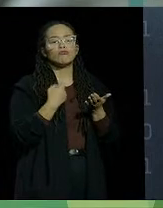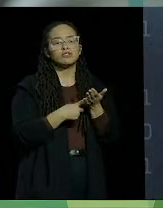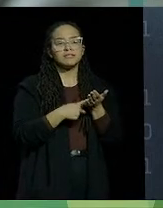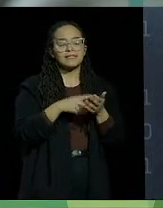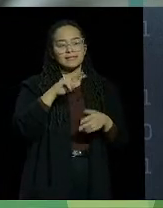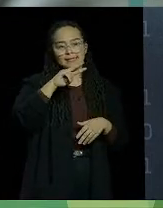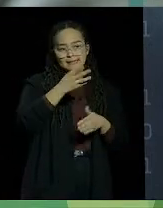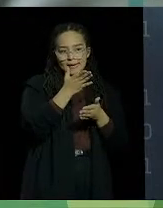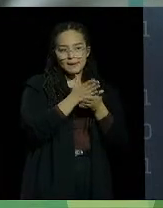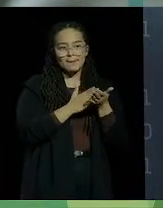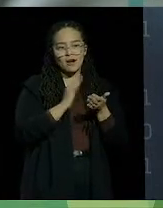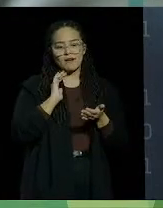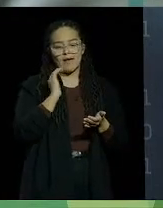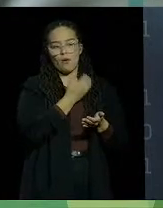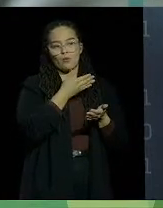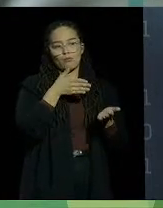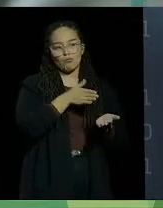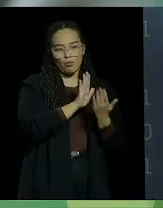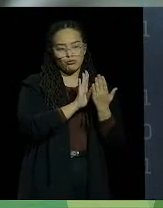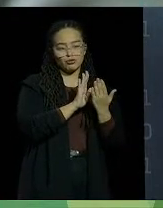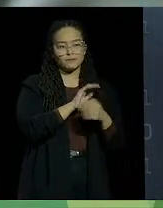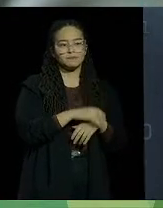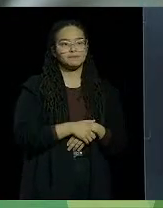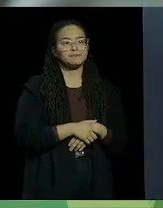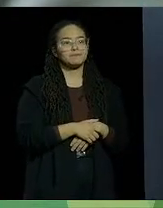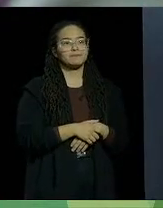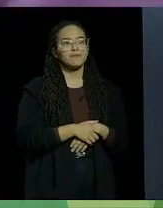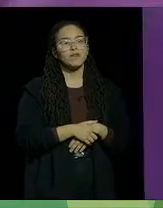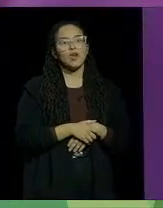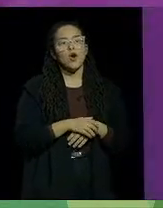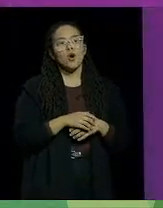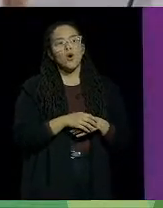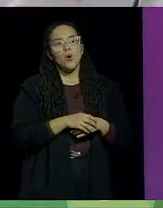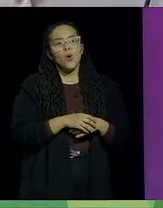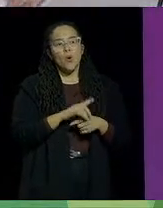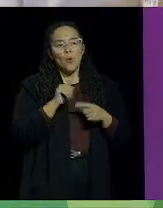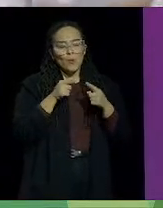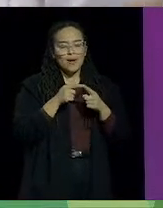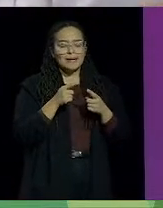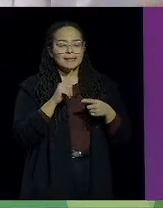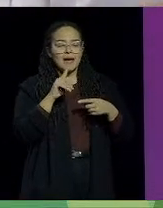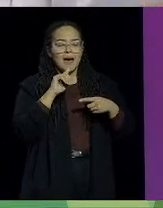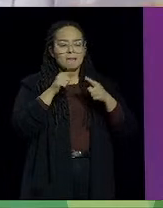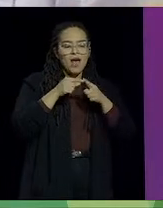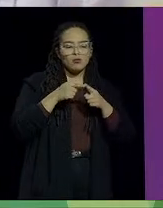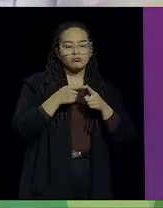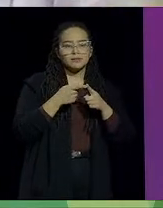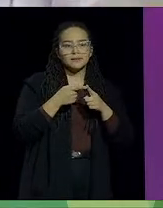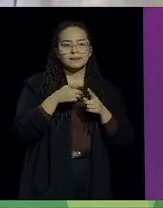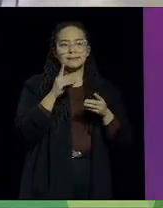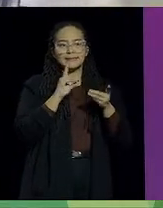the second aspect of our approach. As a matter of principle, when it comes to our digital